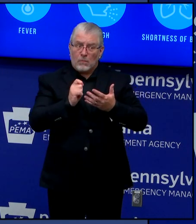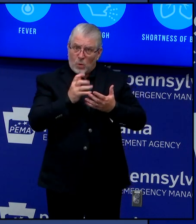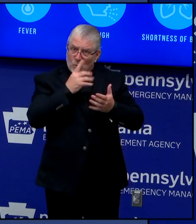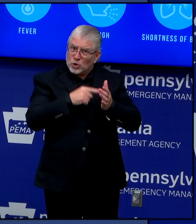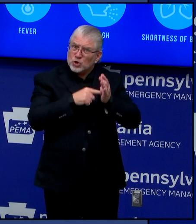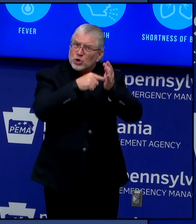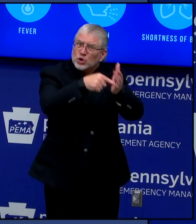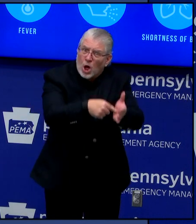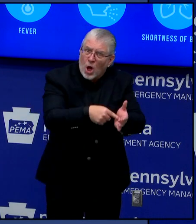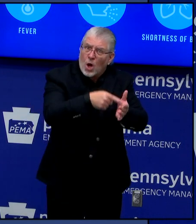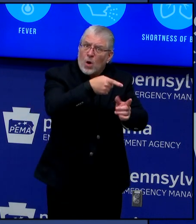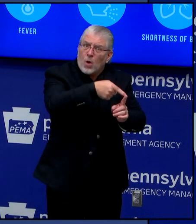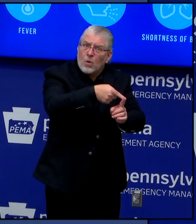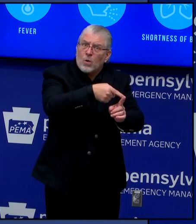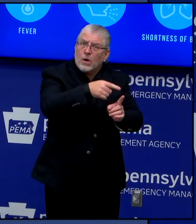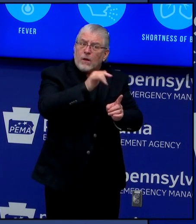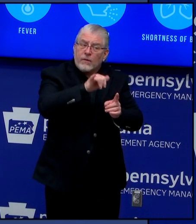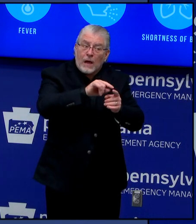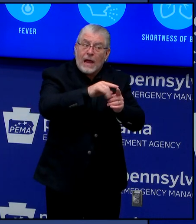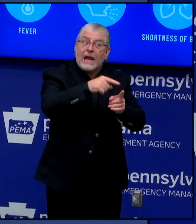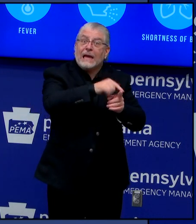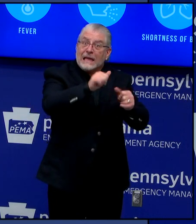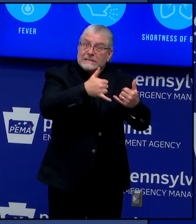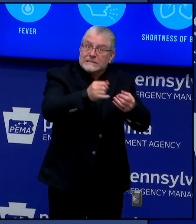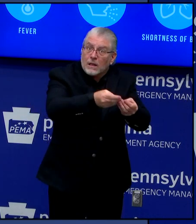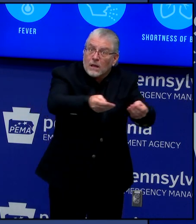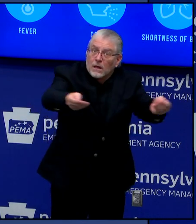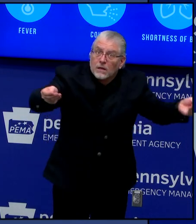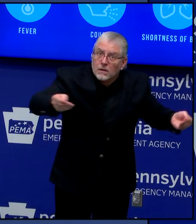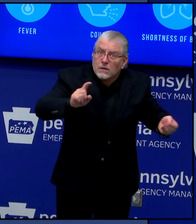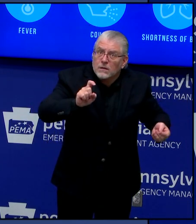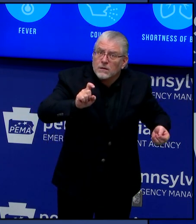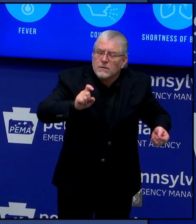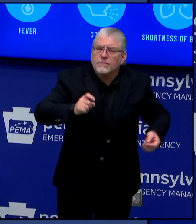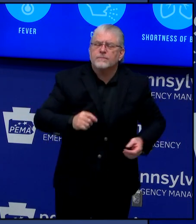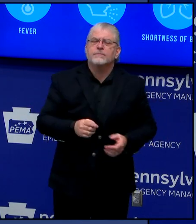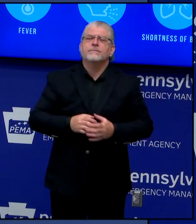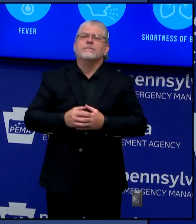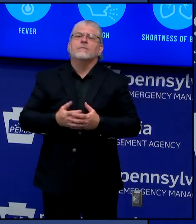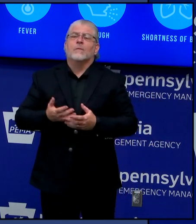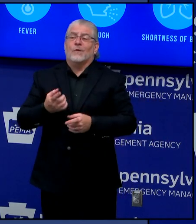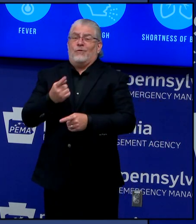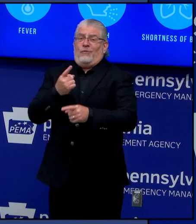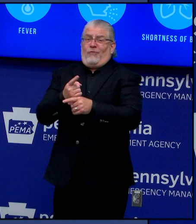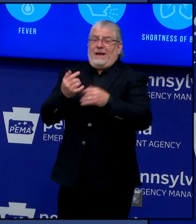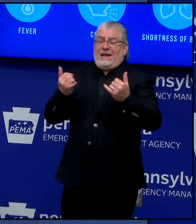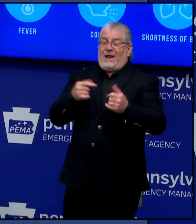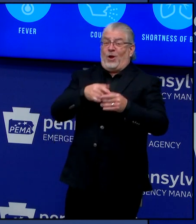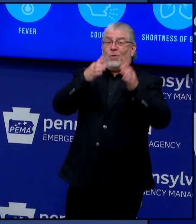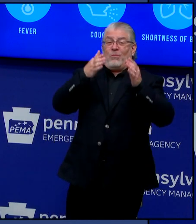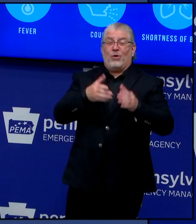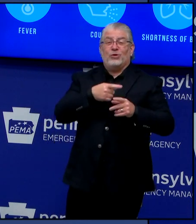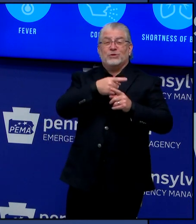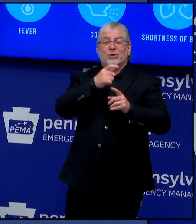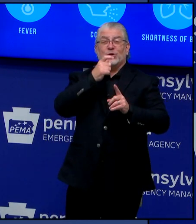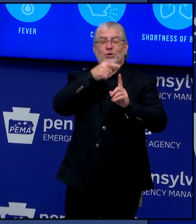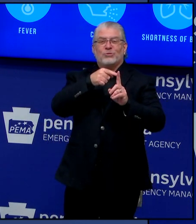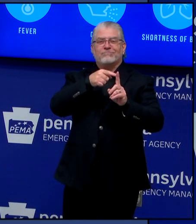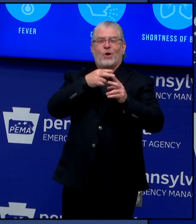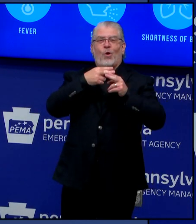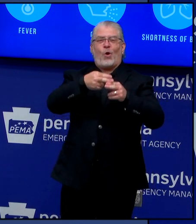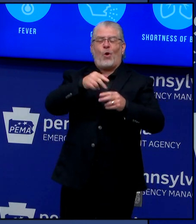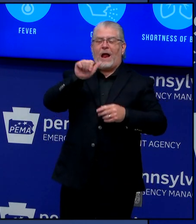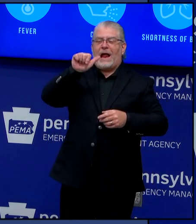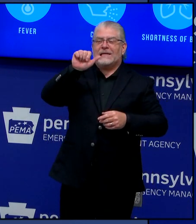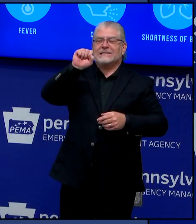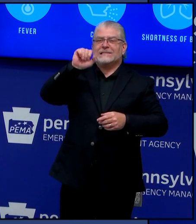still prioritizing testing for symptomatic individuals. Now, previously, we had actually been more stringent than that, but we have really